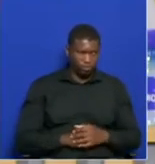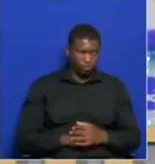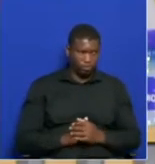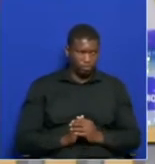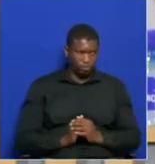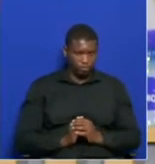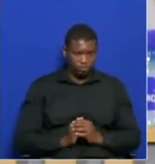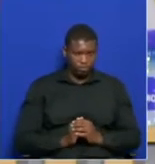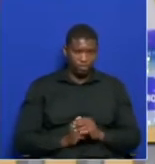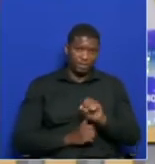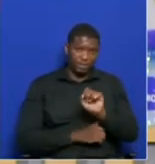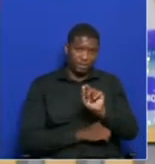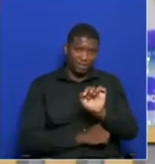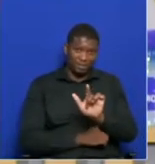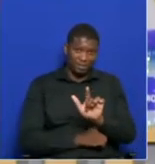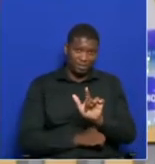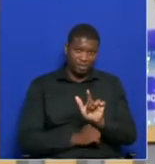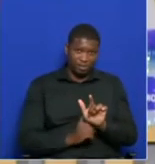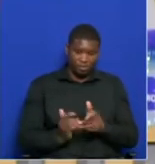ST7, Commissioner, it's